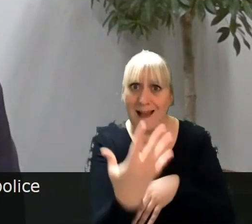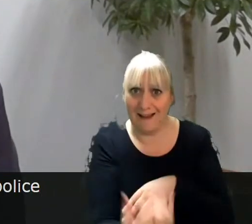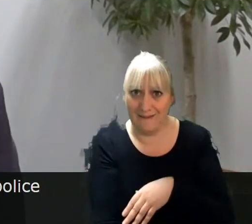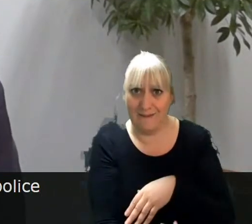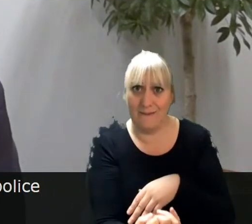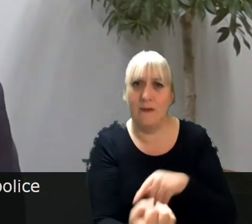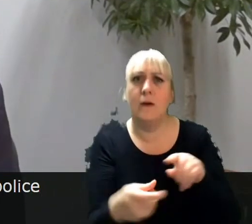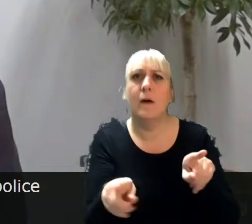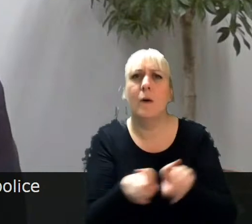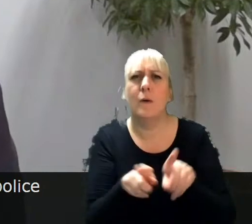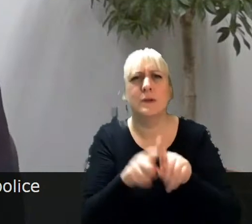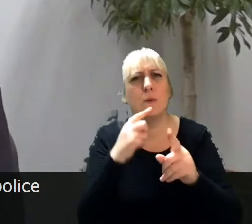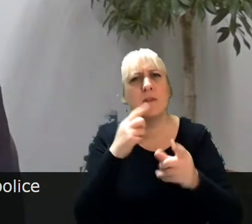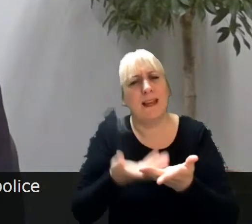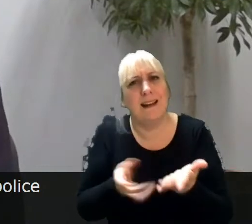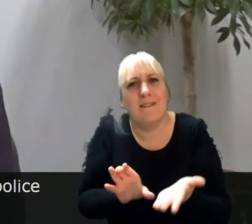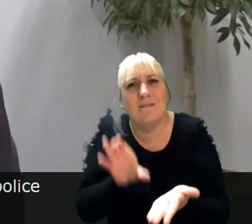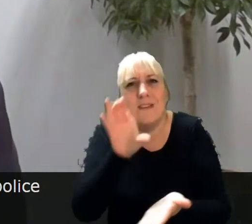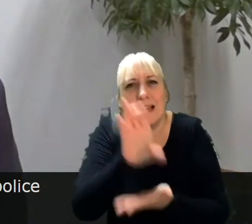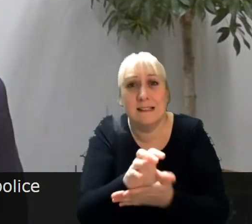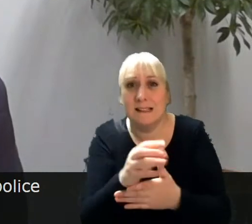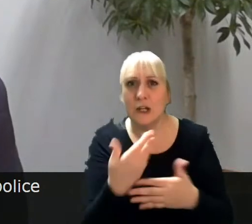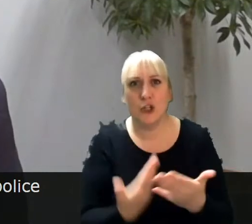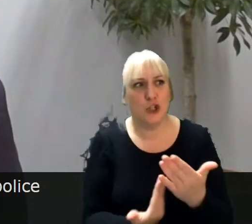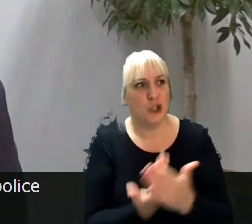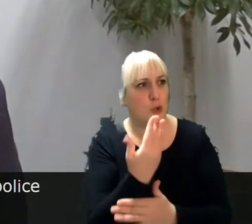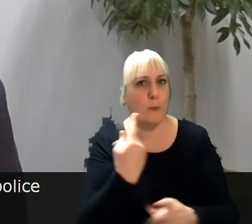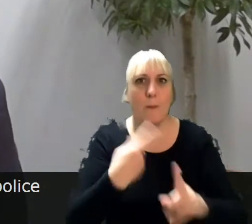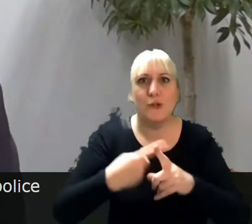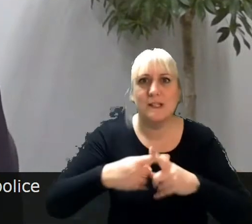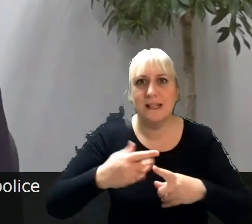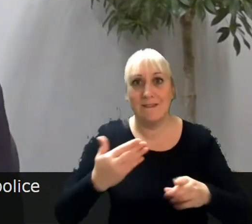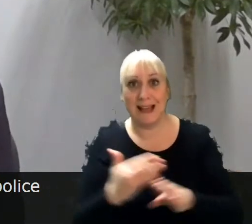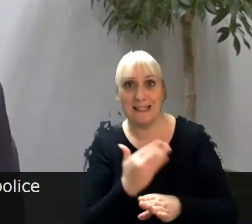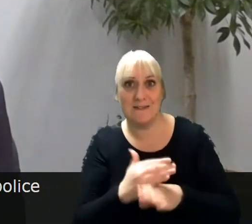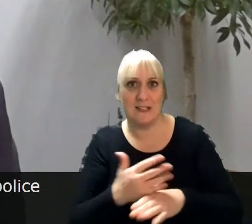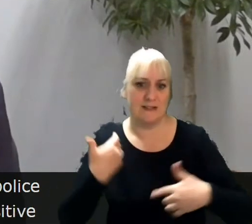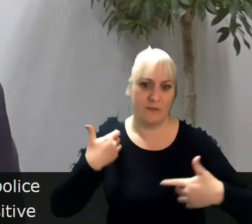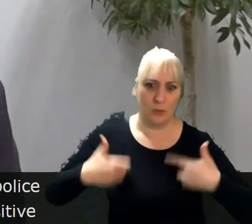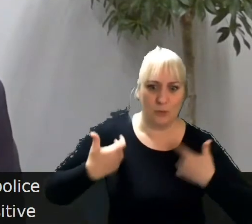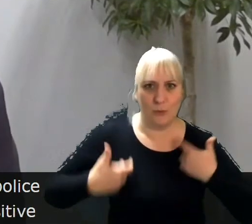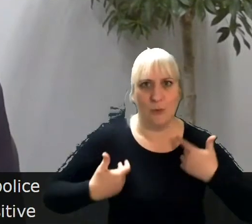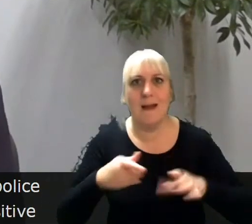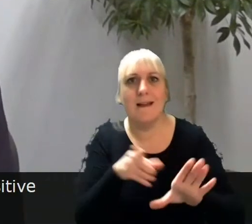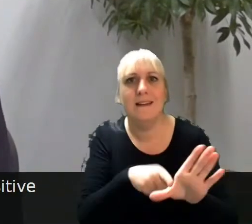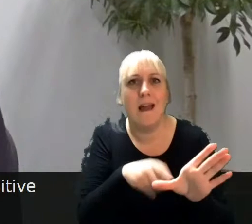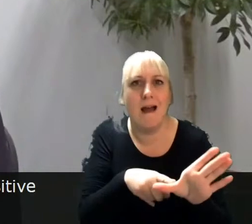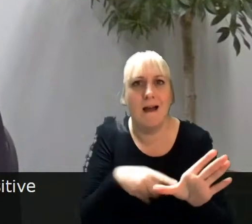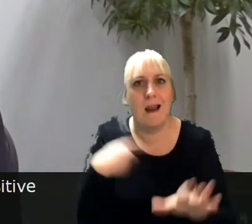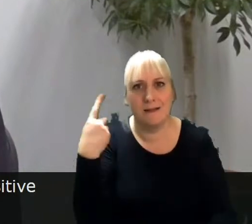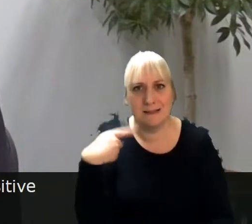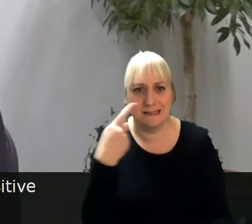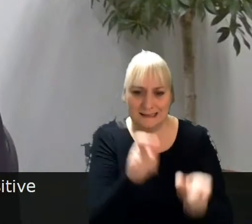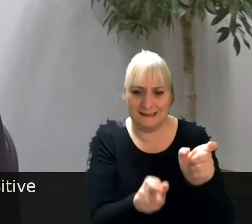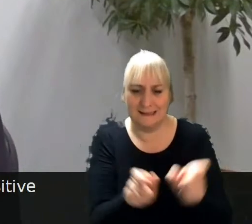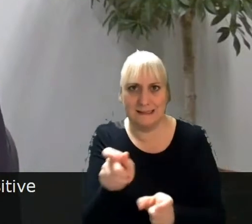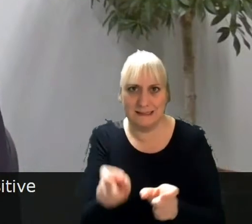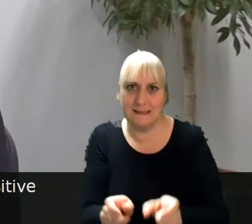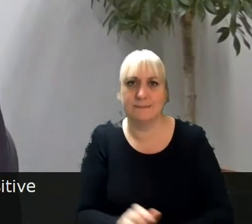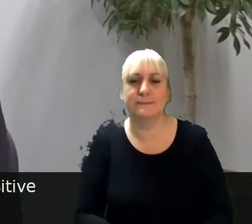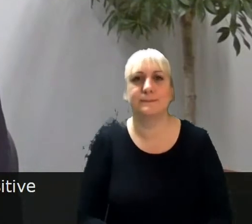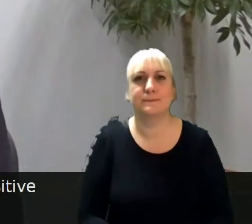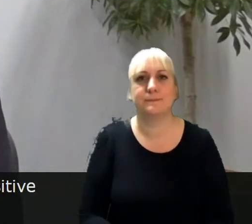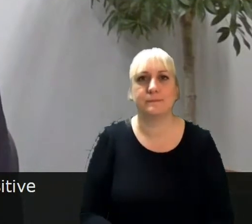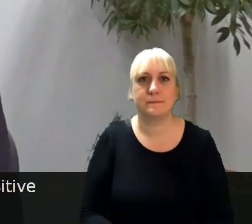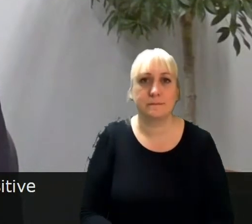new positive activities for young Londoners. Let me just finish with this. We still